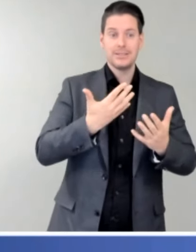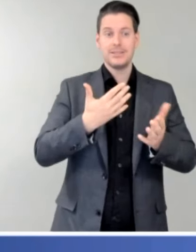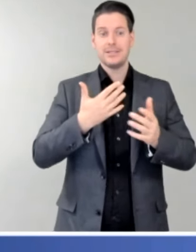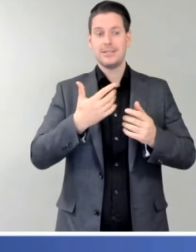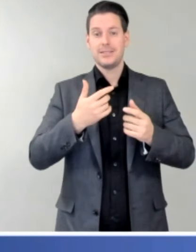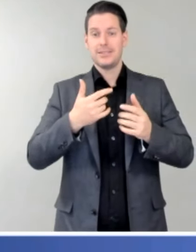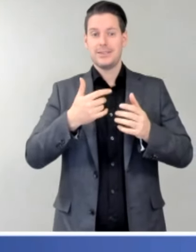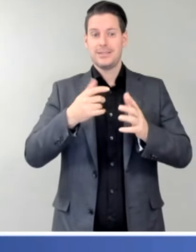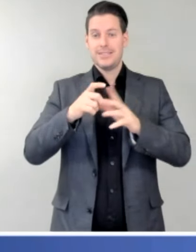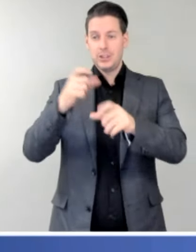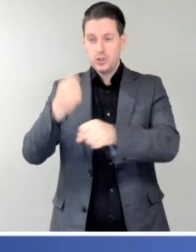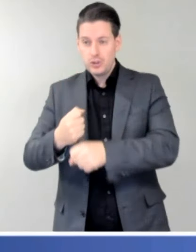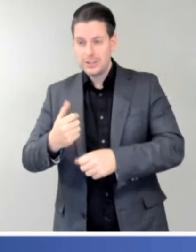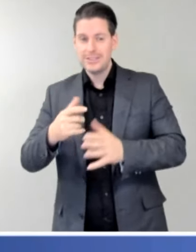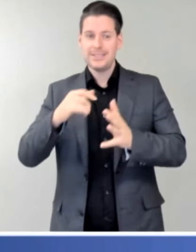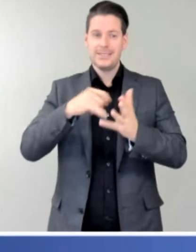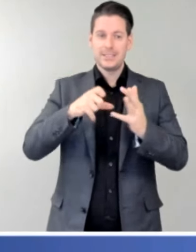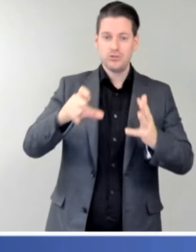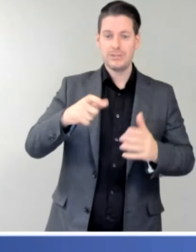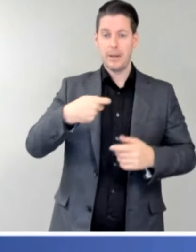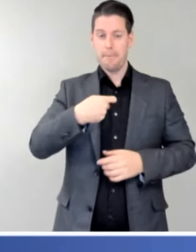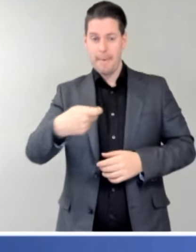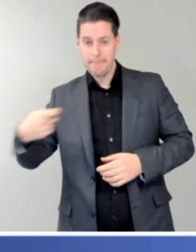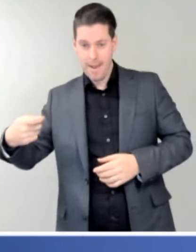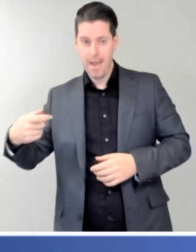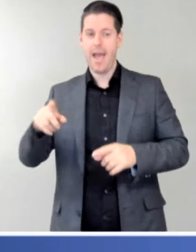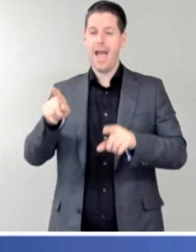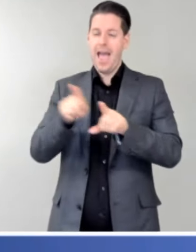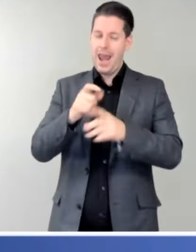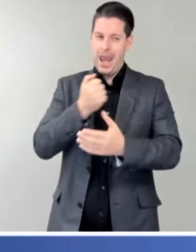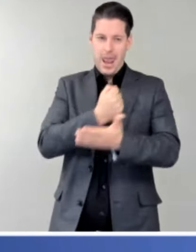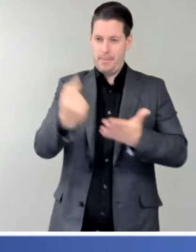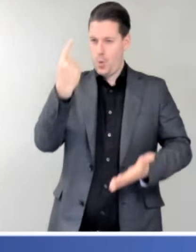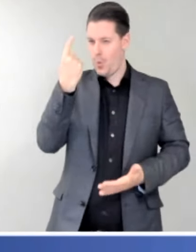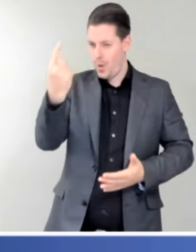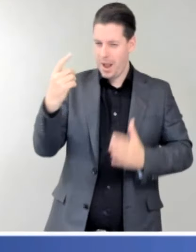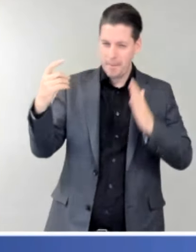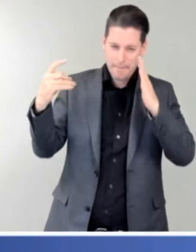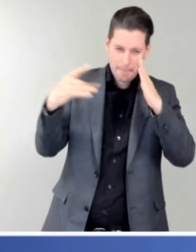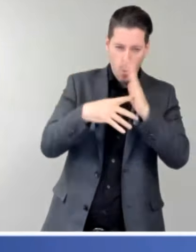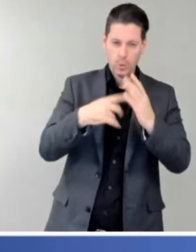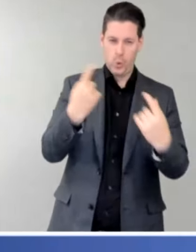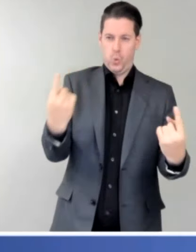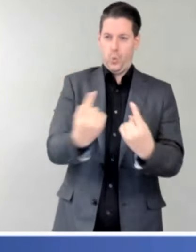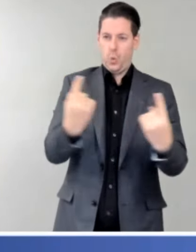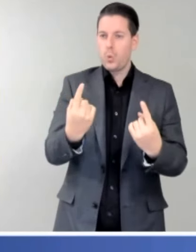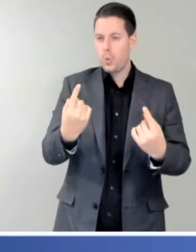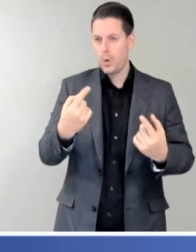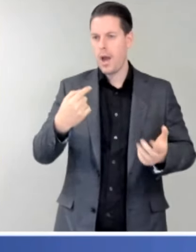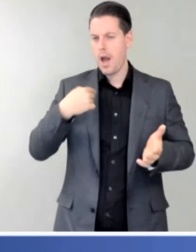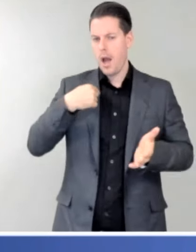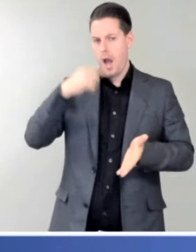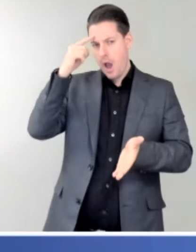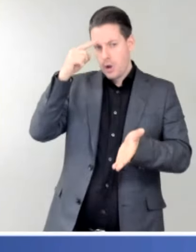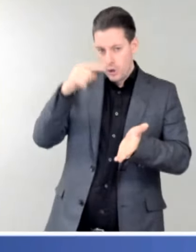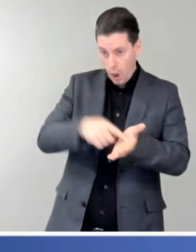members and senators, but most of all, and most importantly, I acknowledge and I welcome